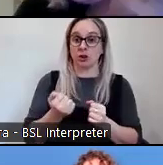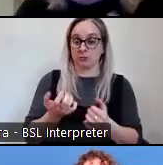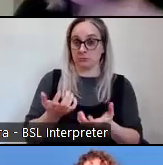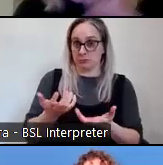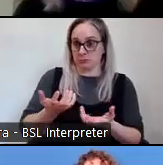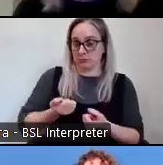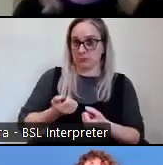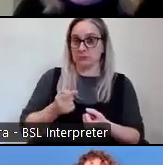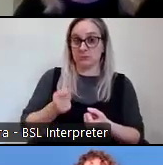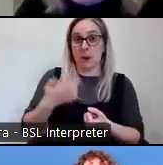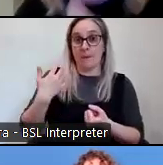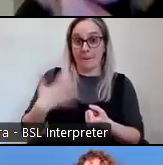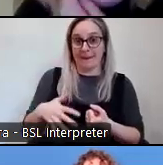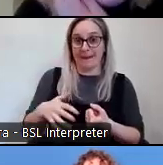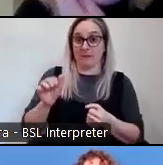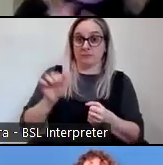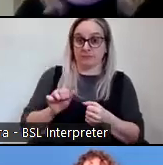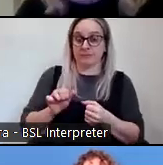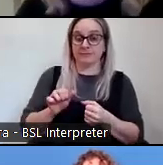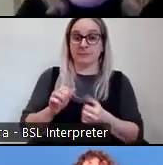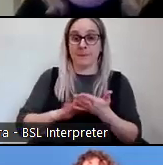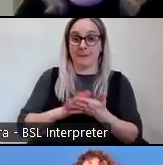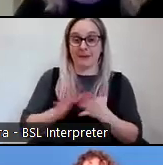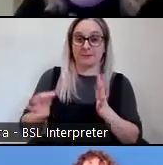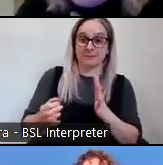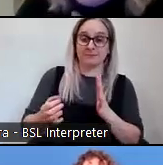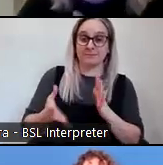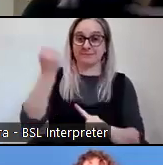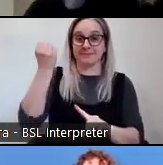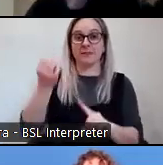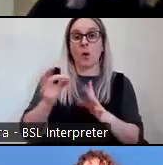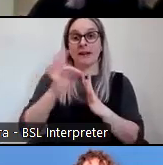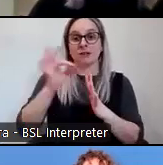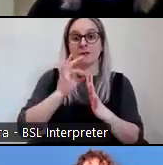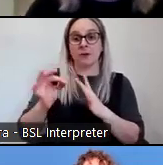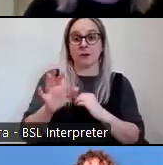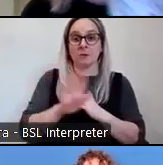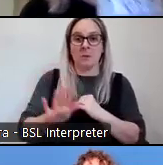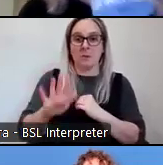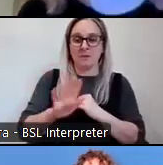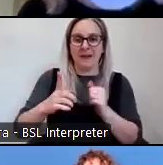notification of if you've been shortlisted for interviews around about the middle of April. Excuse me.